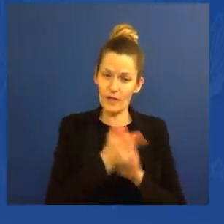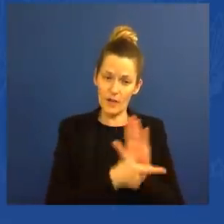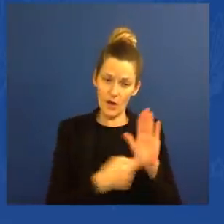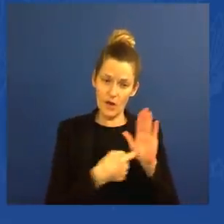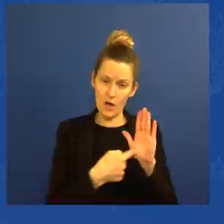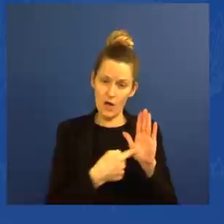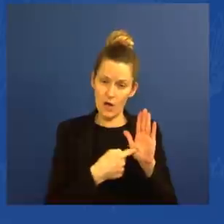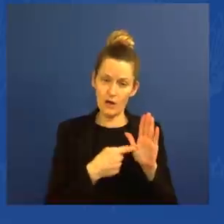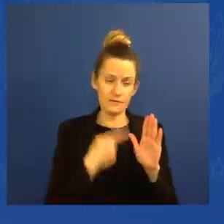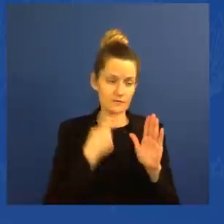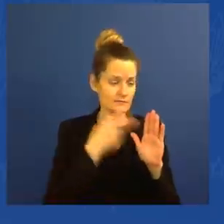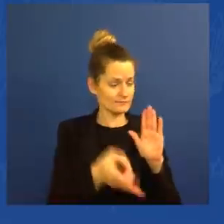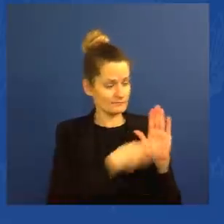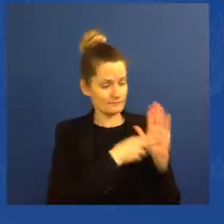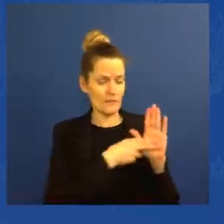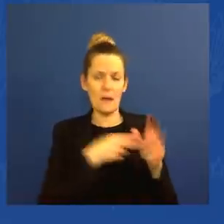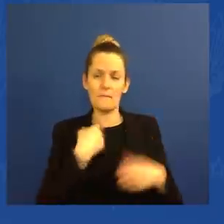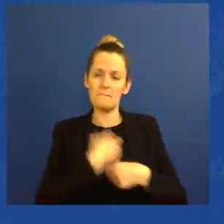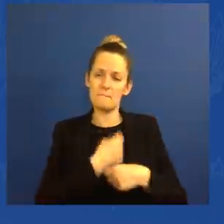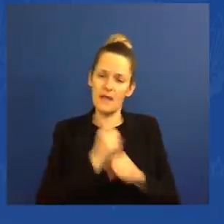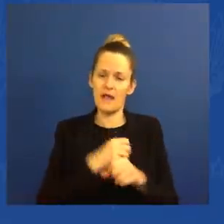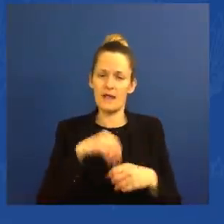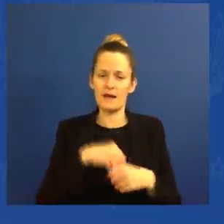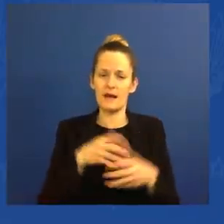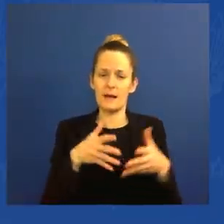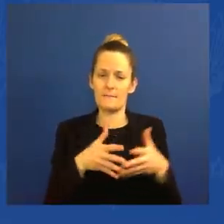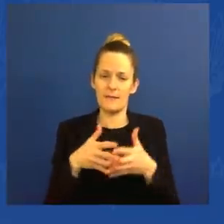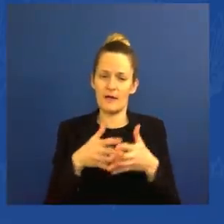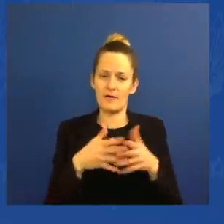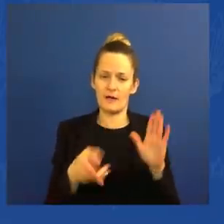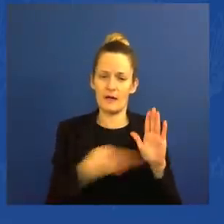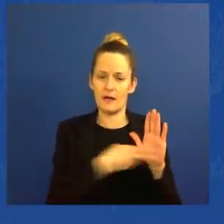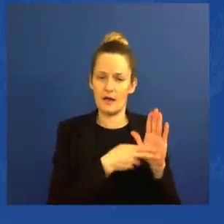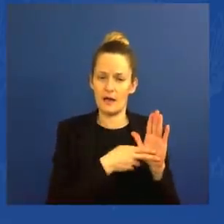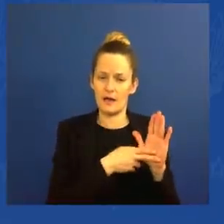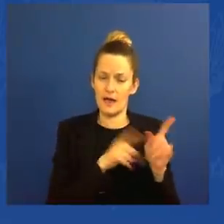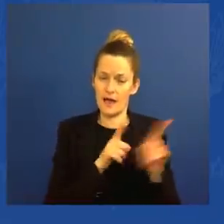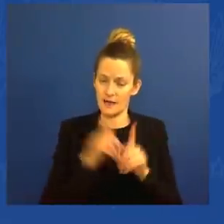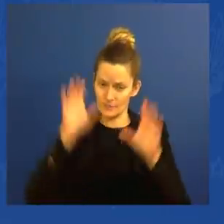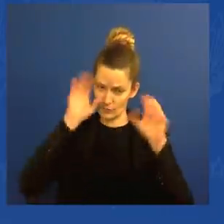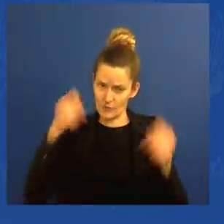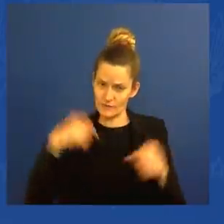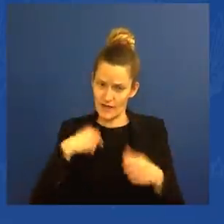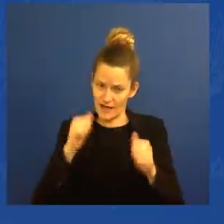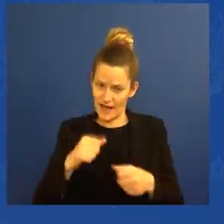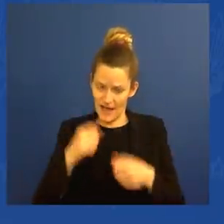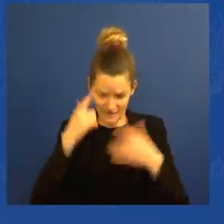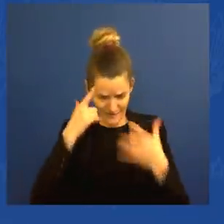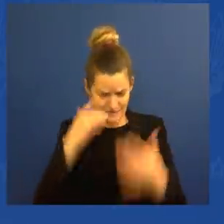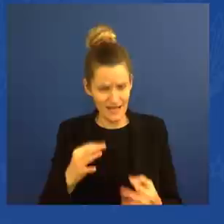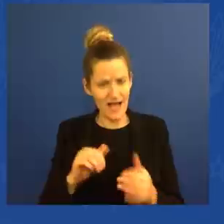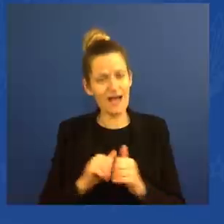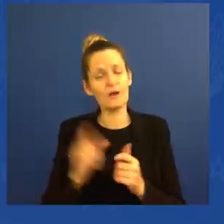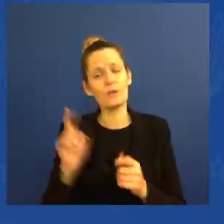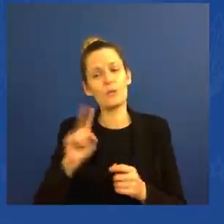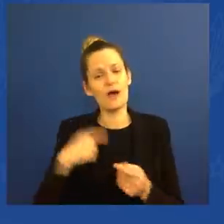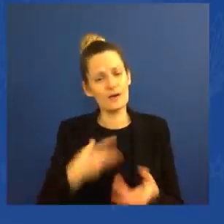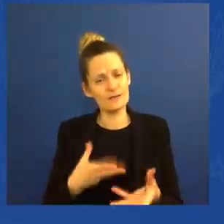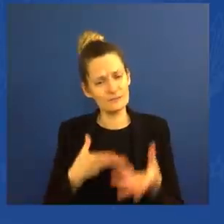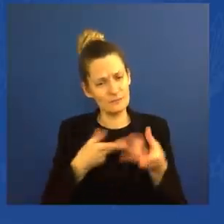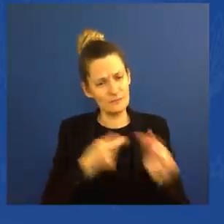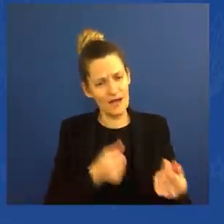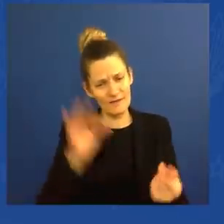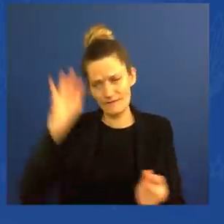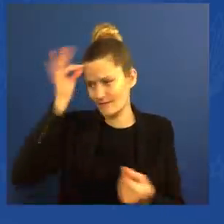in spending on federal projects. Any federal project, president for since